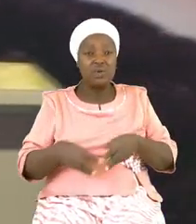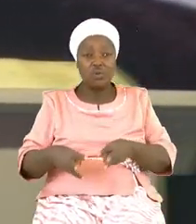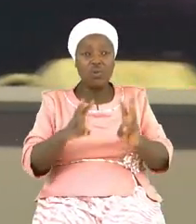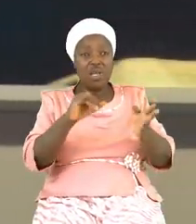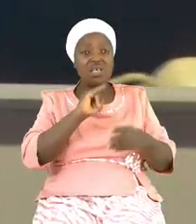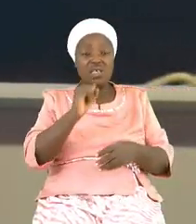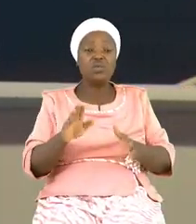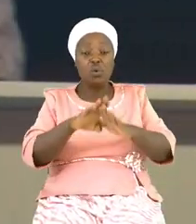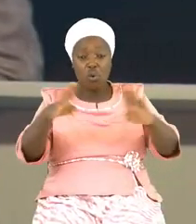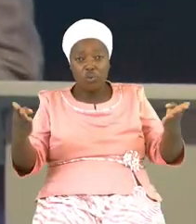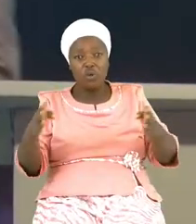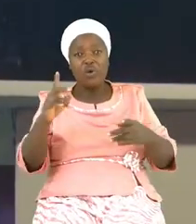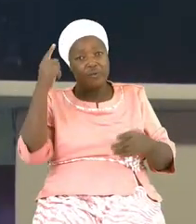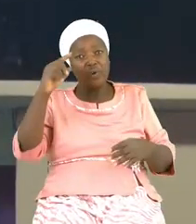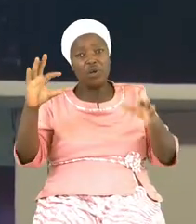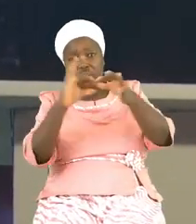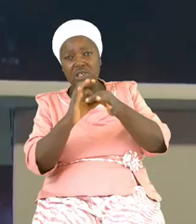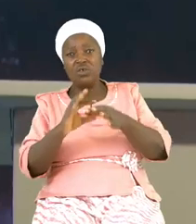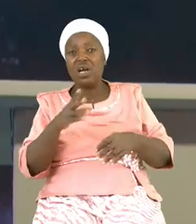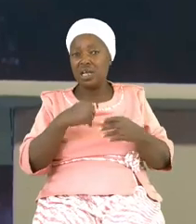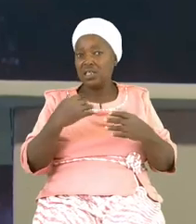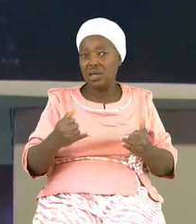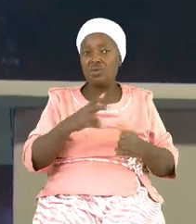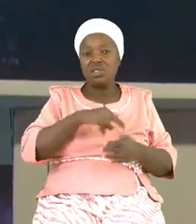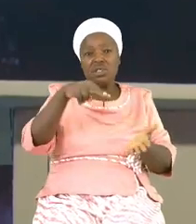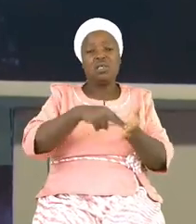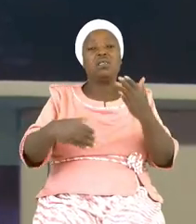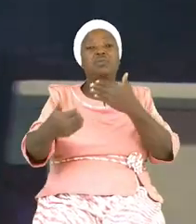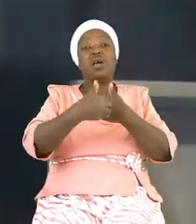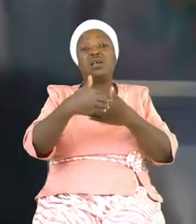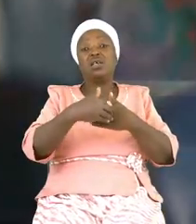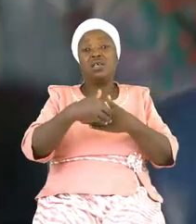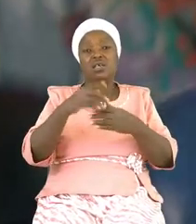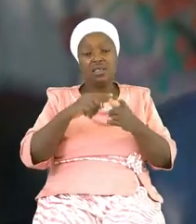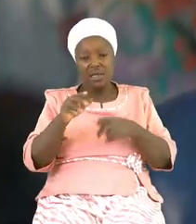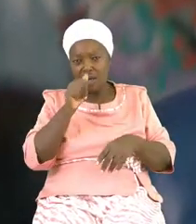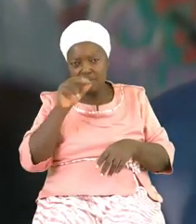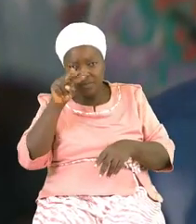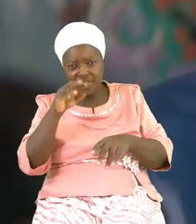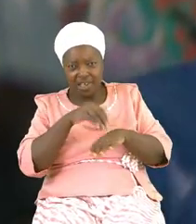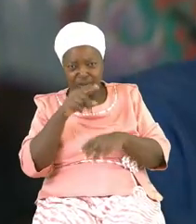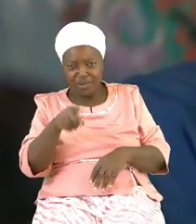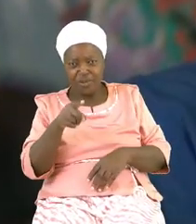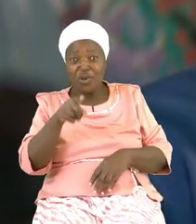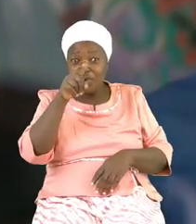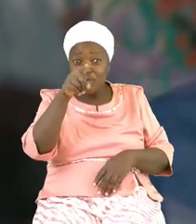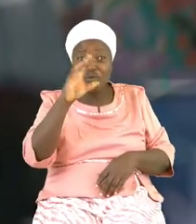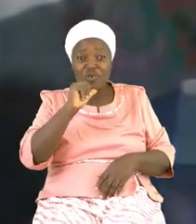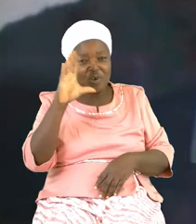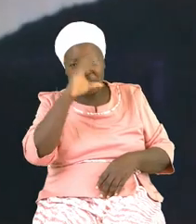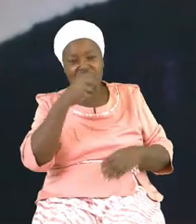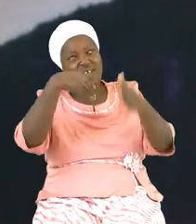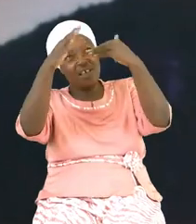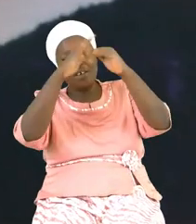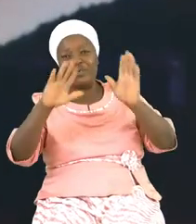for reconciliation, and he stands back. I'm looking at you. You will not miss heaven.